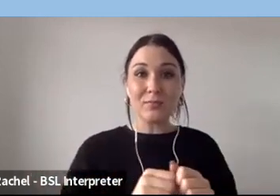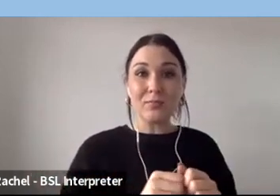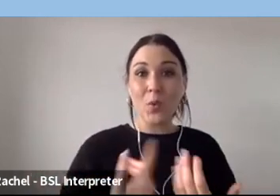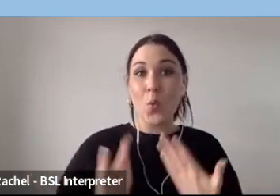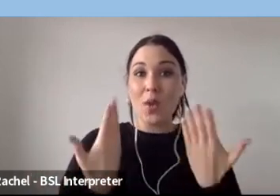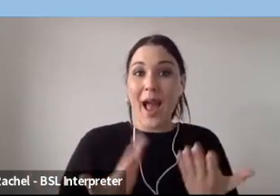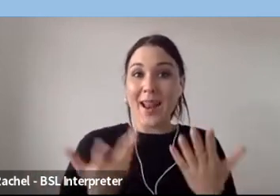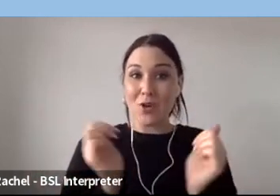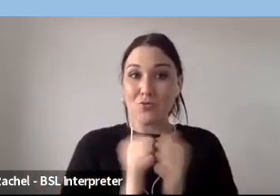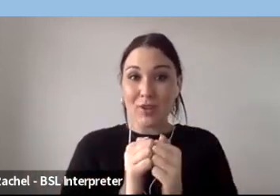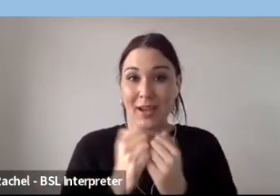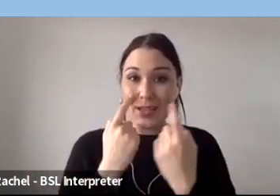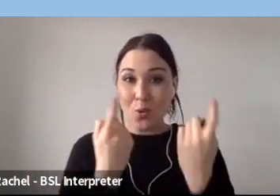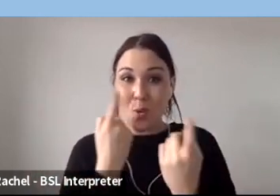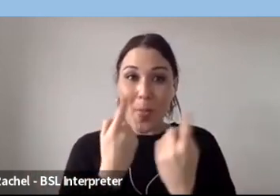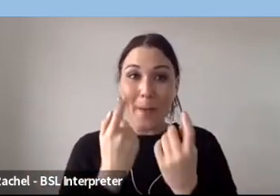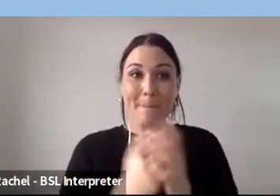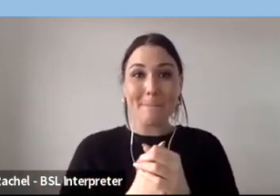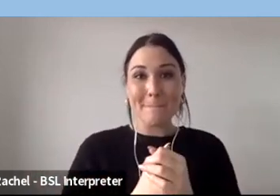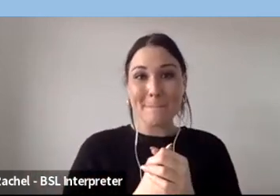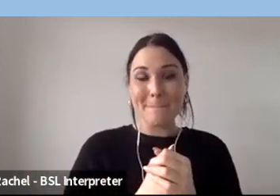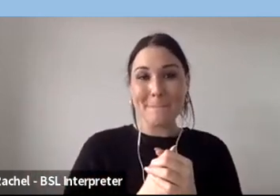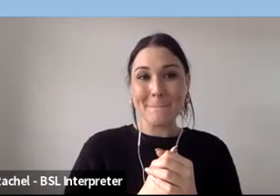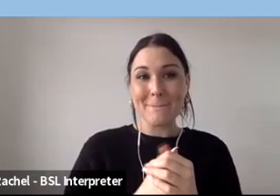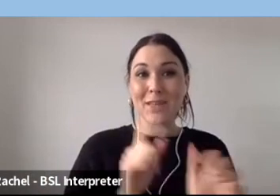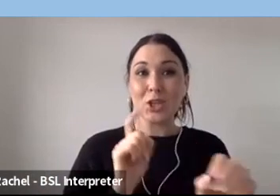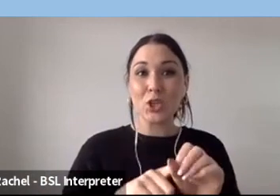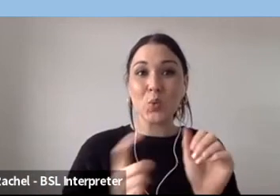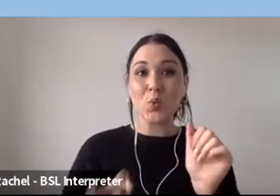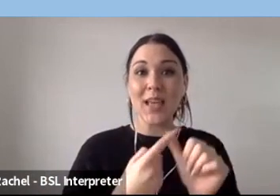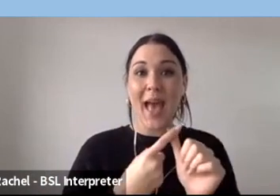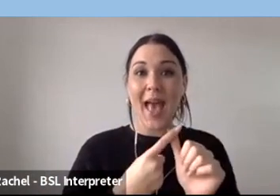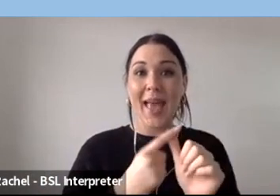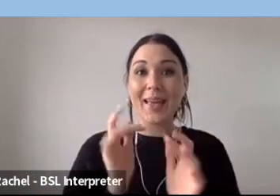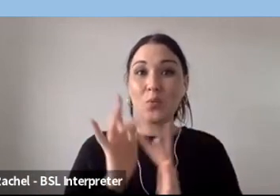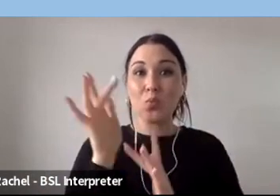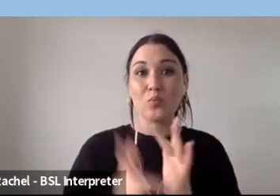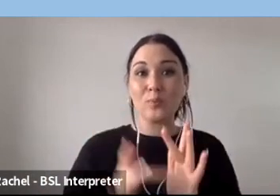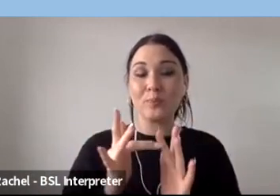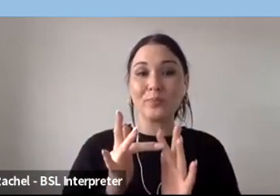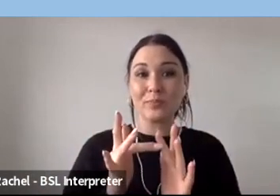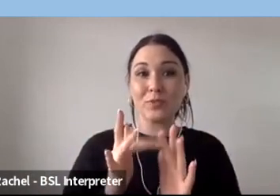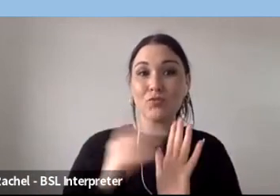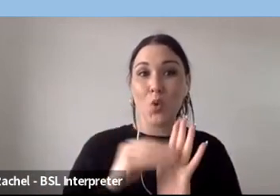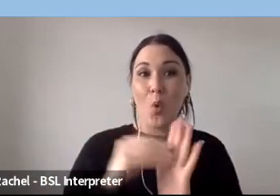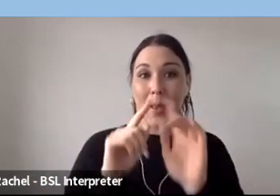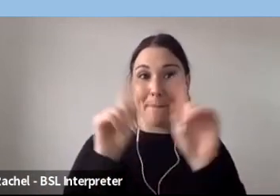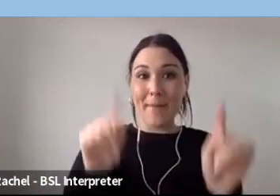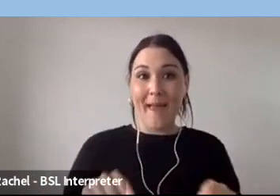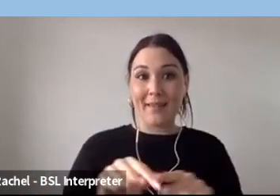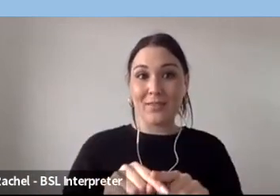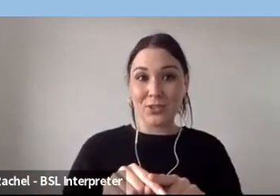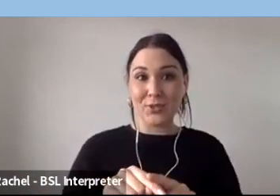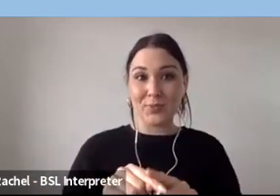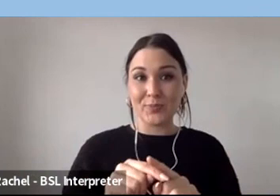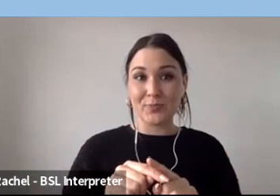look at them, and then we'll put the Q&As on the webinar recording page in the next couple of days, and then share that